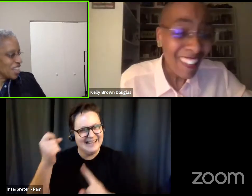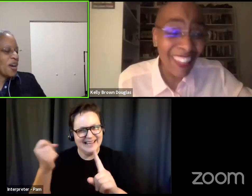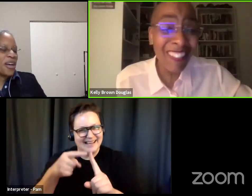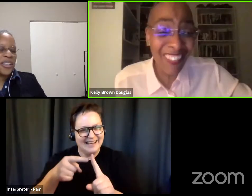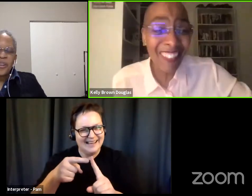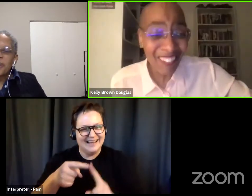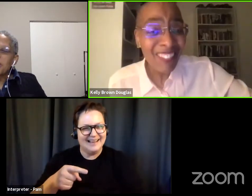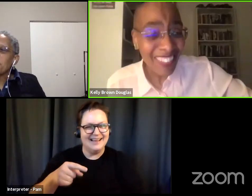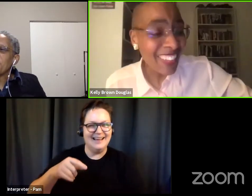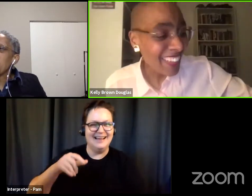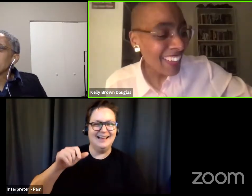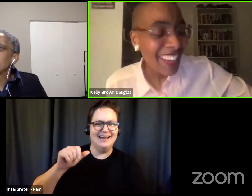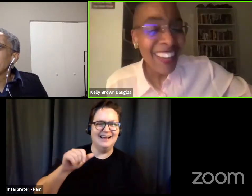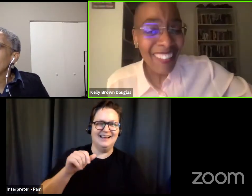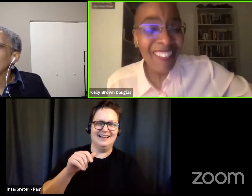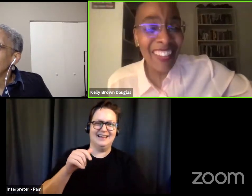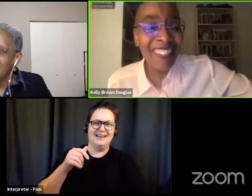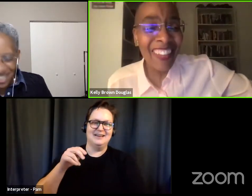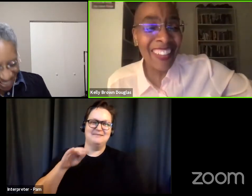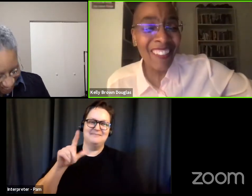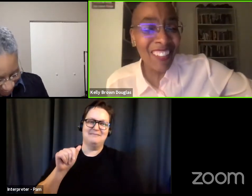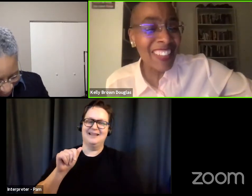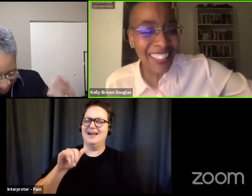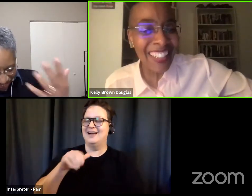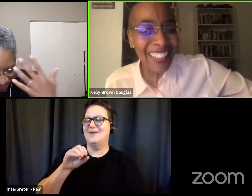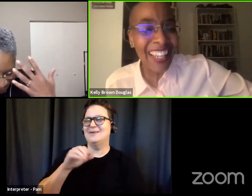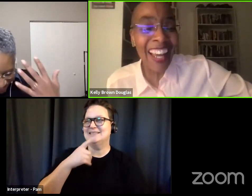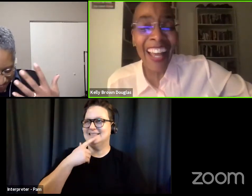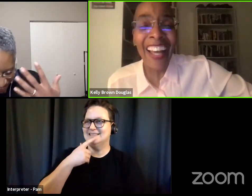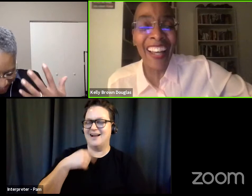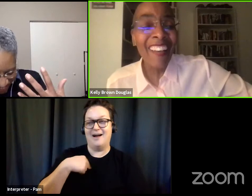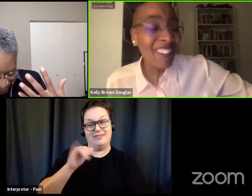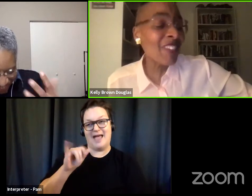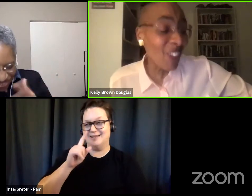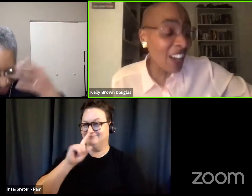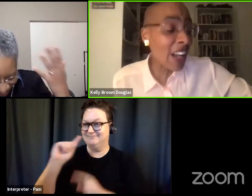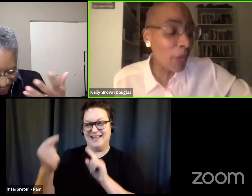Okay. Turnarounds, fair play.